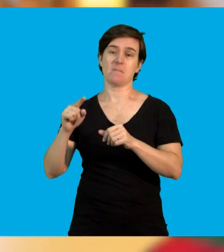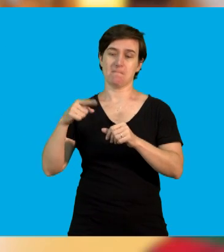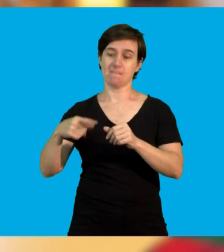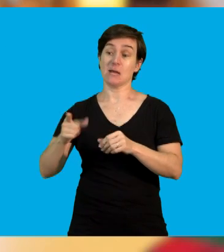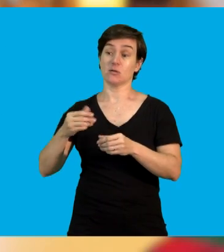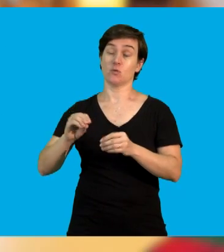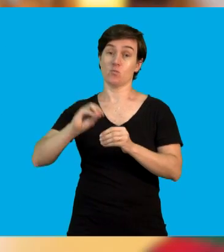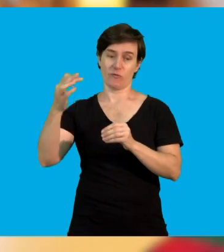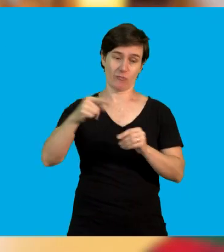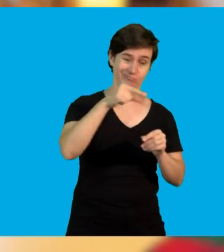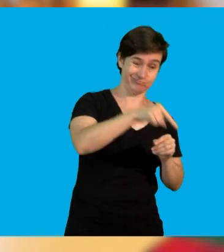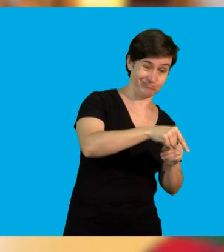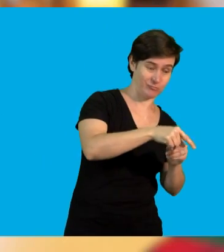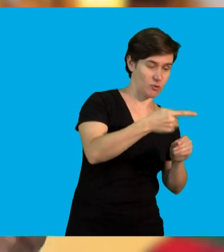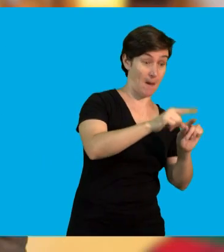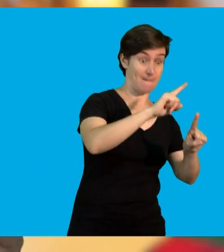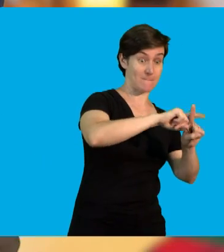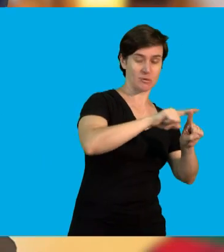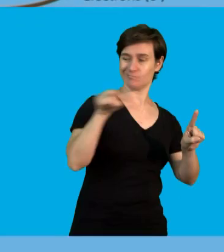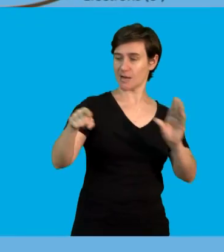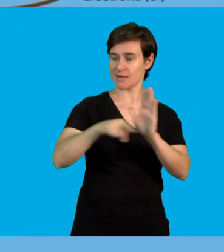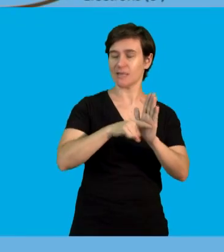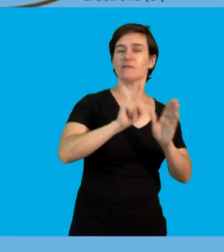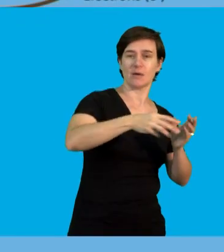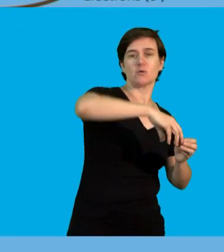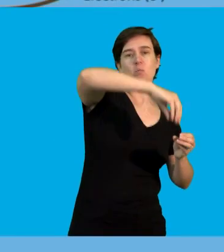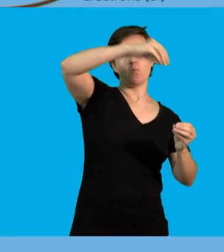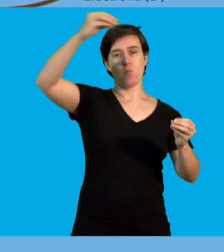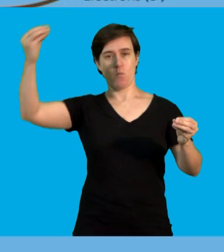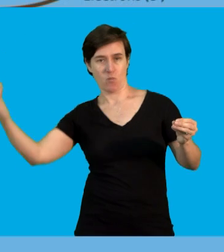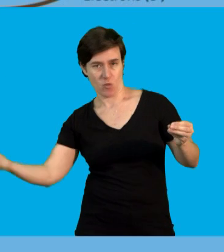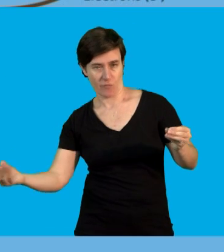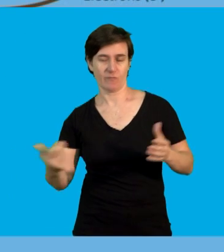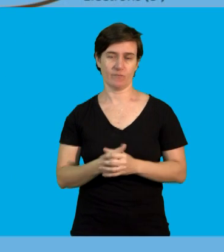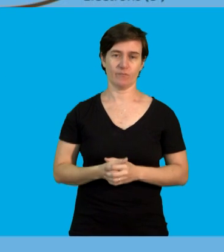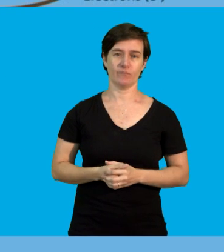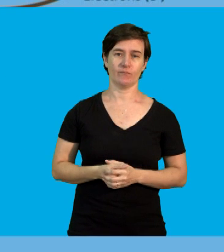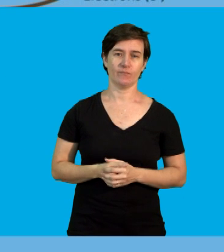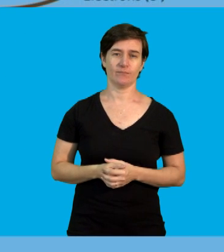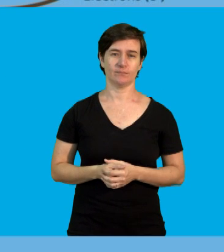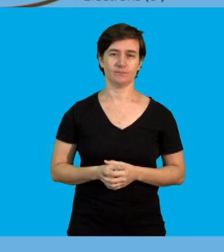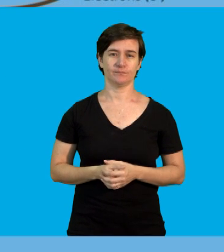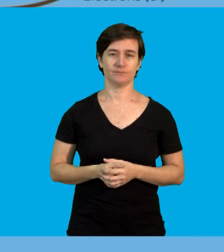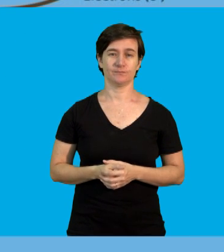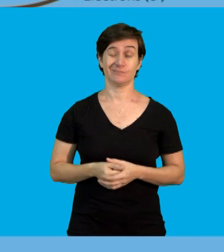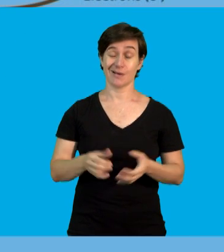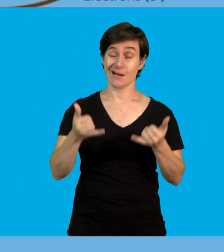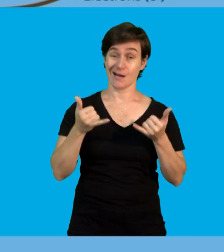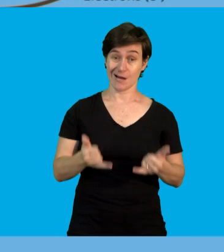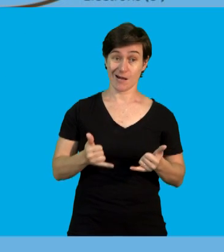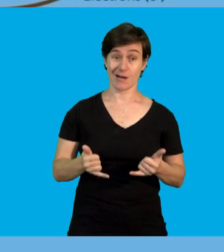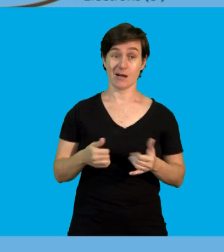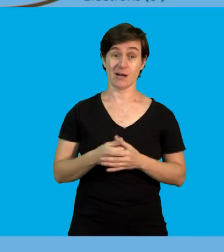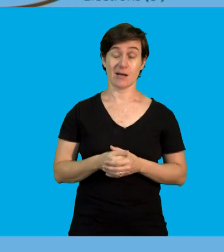to move from one electrode to the other electrode through the wire. So, once now the